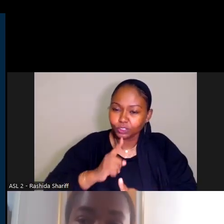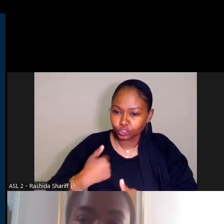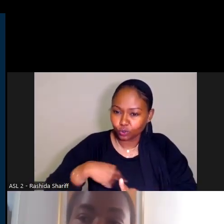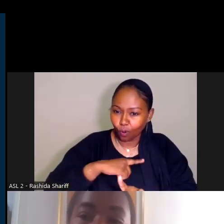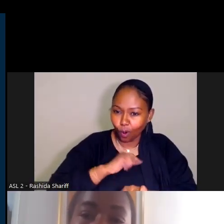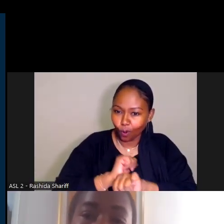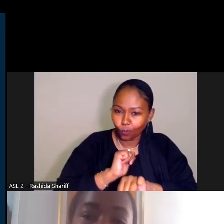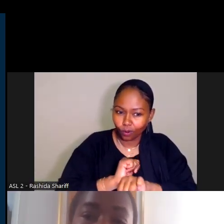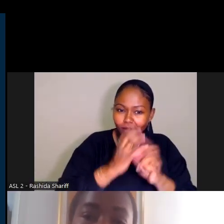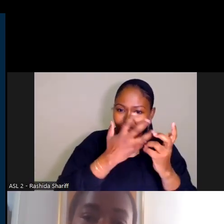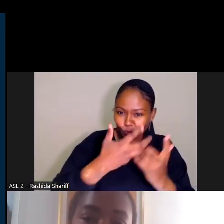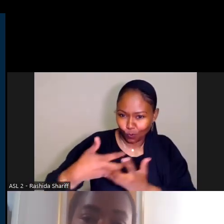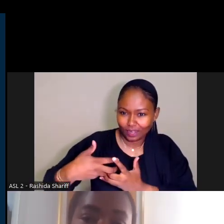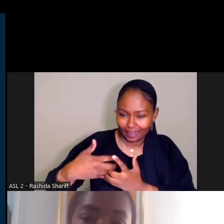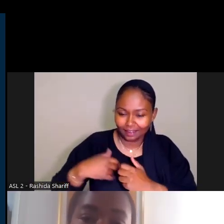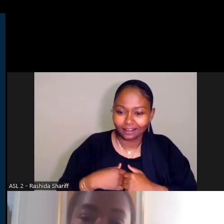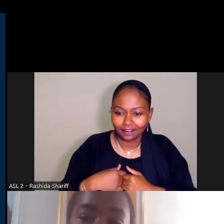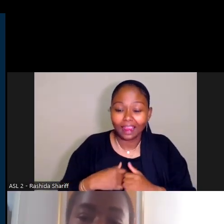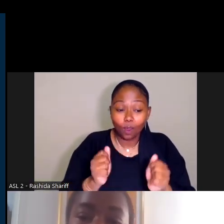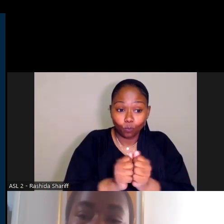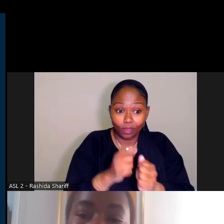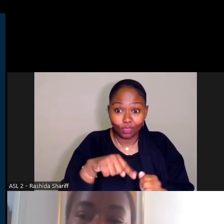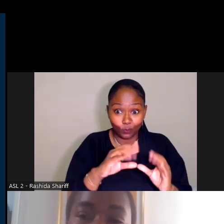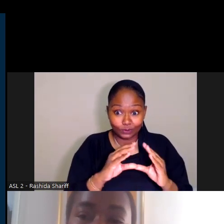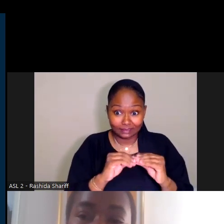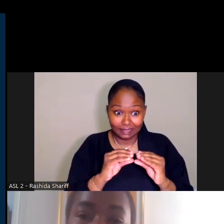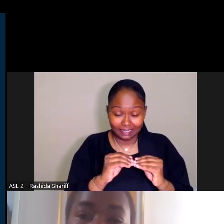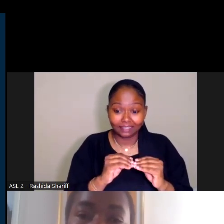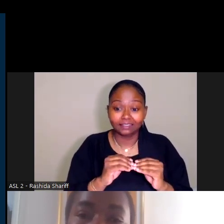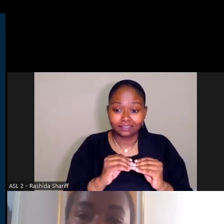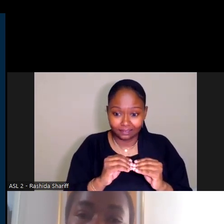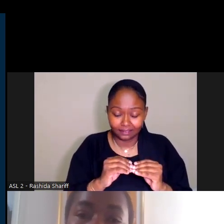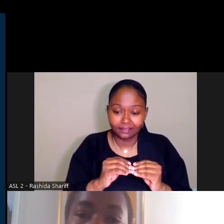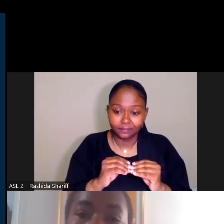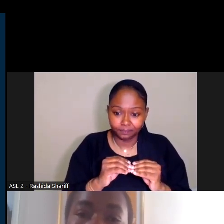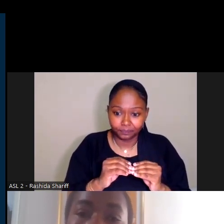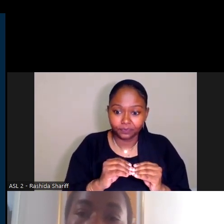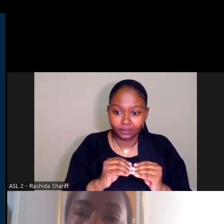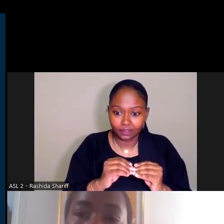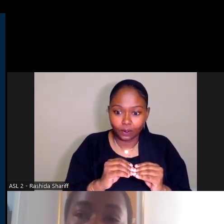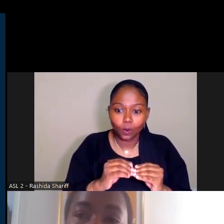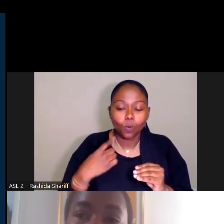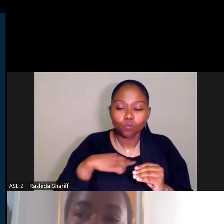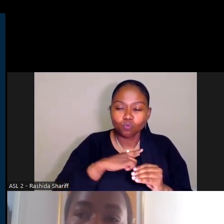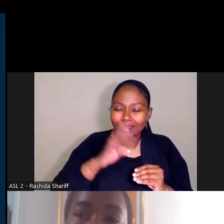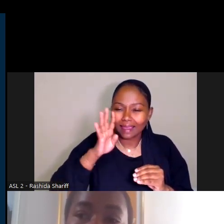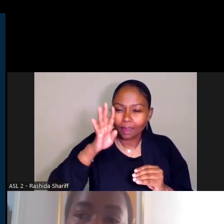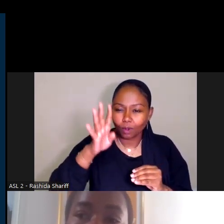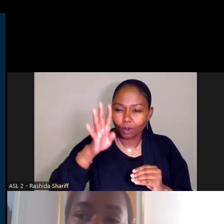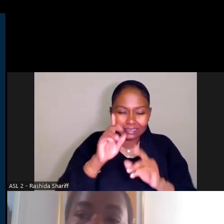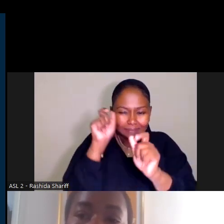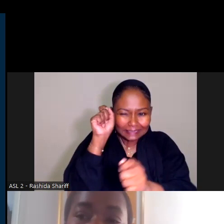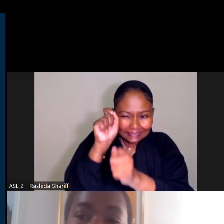coordinated. And through those meetings, we as the legal services group came up with some specific